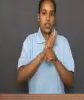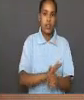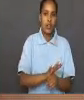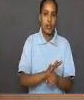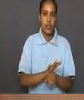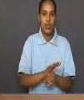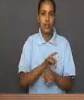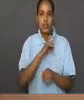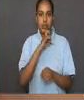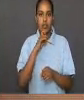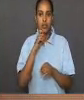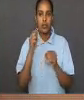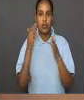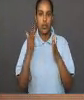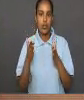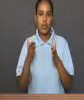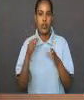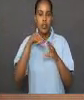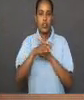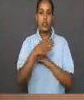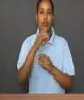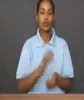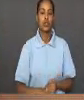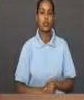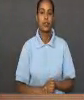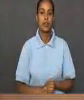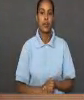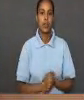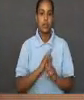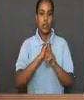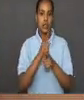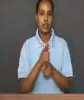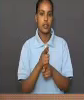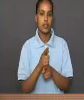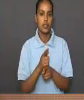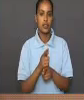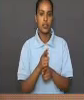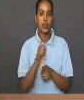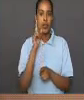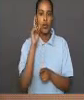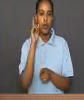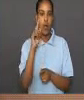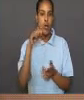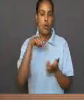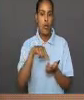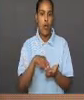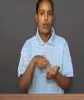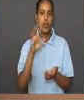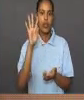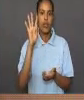vapor pressure of the solvent in the solution. The answer is